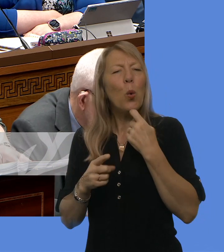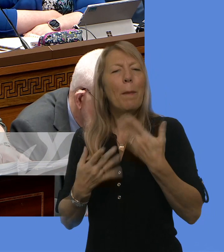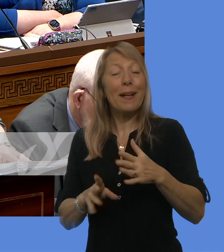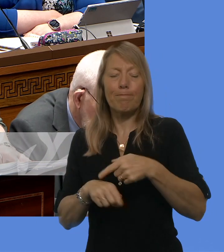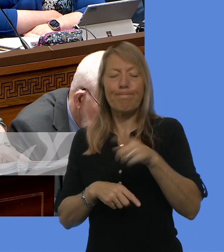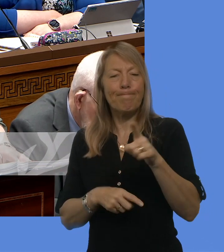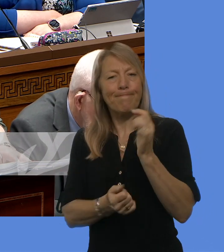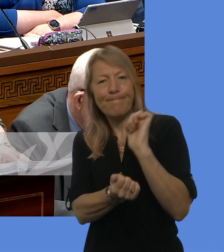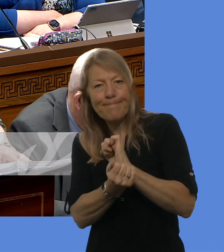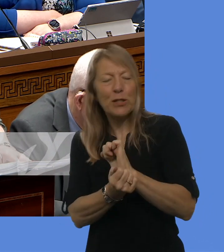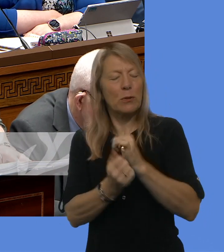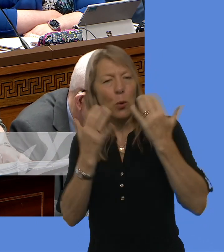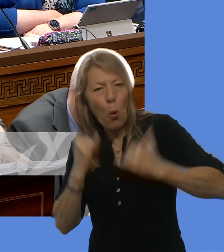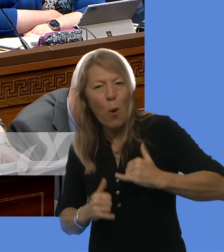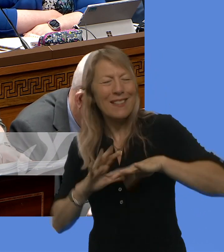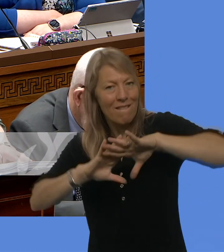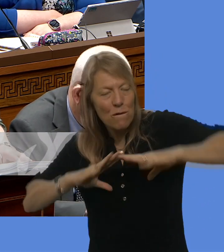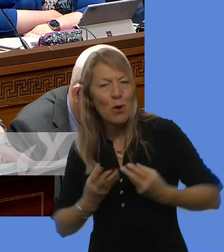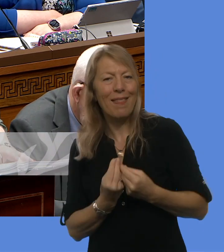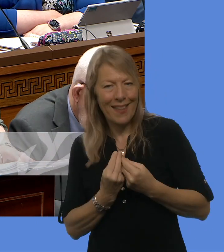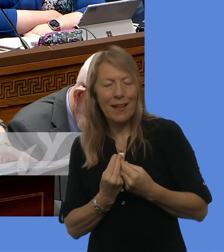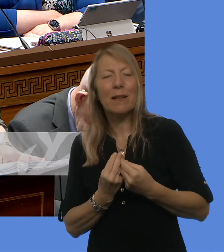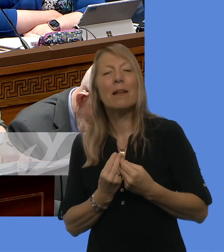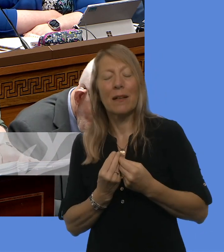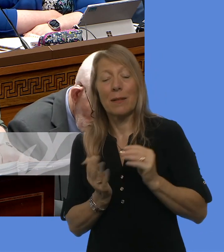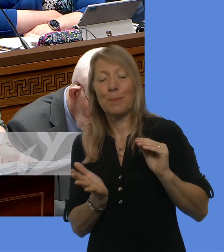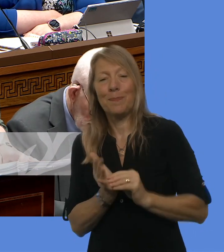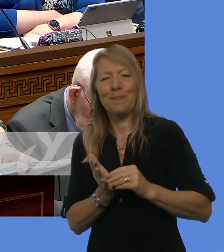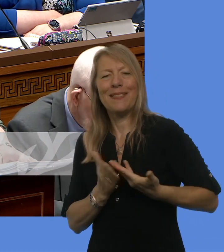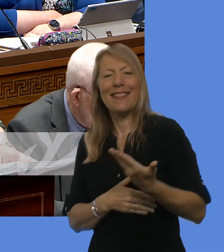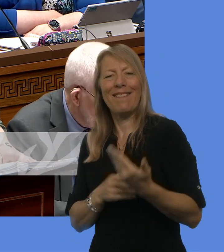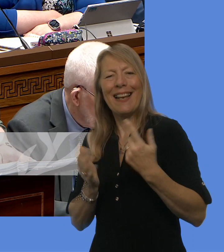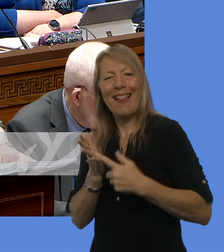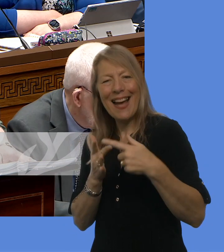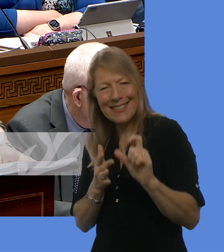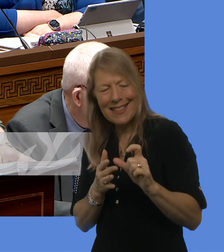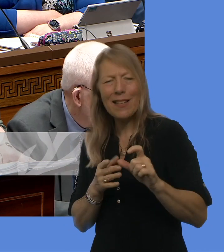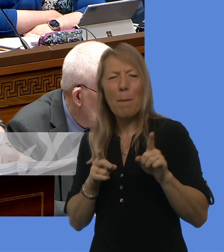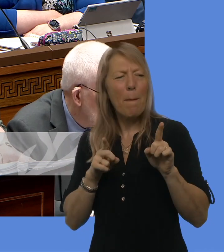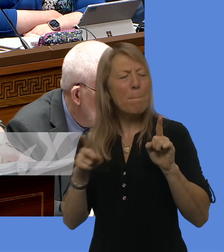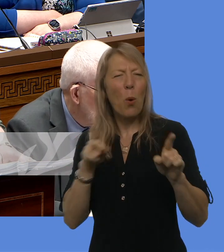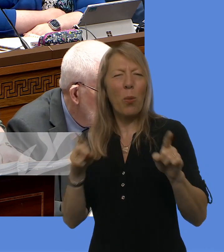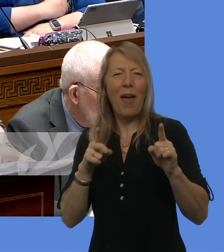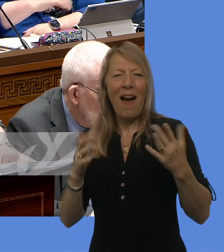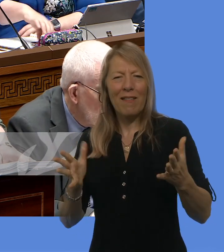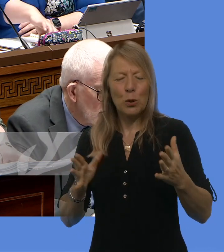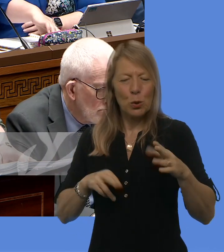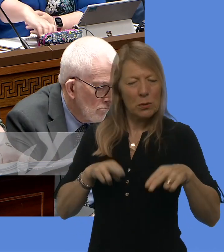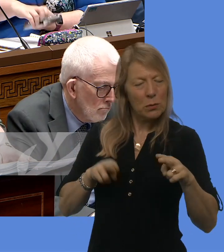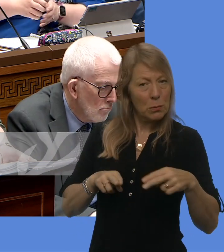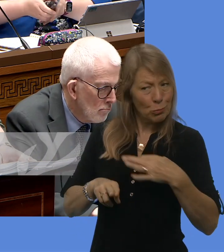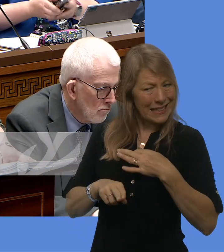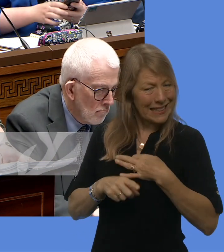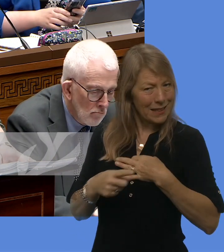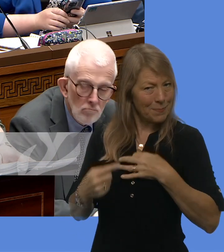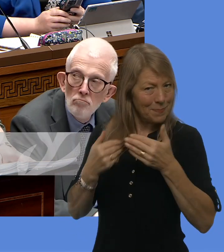Within the arrangements, supervising officers work with partners to conduct risk assessments, prepare risk management plans, provide reports